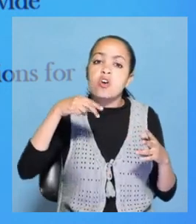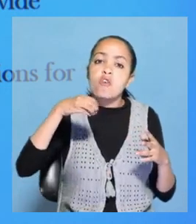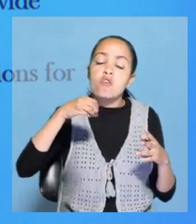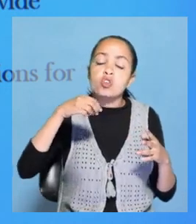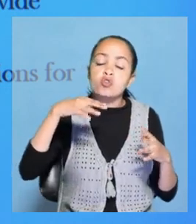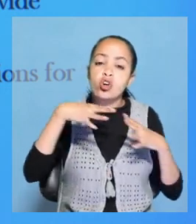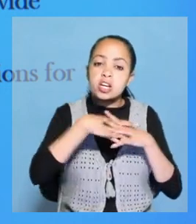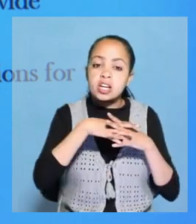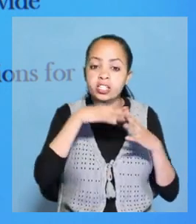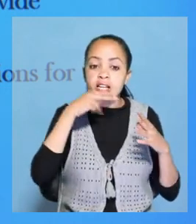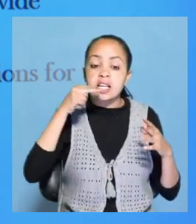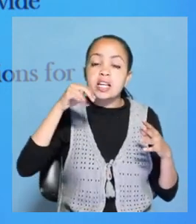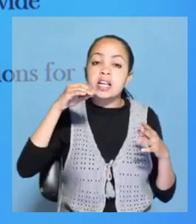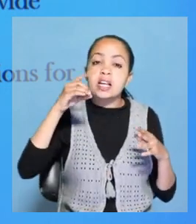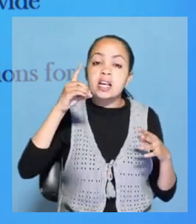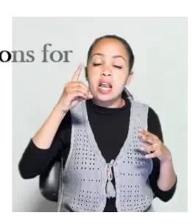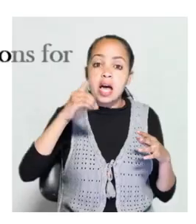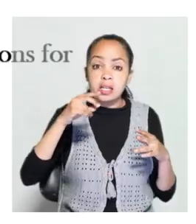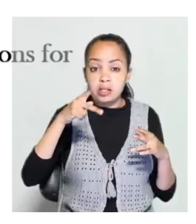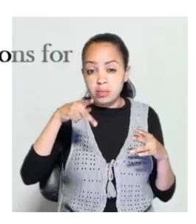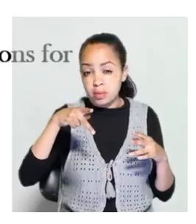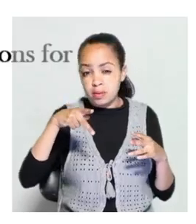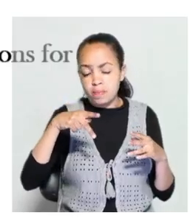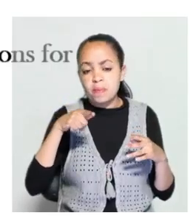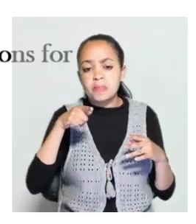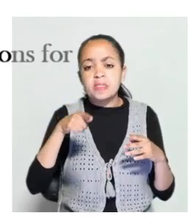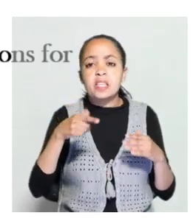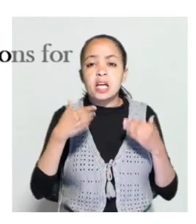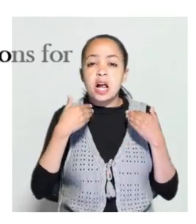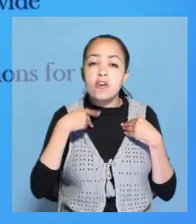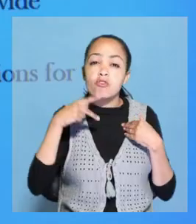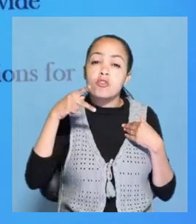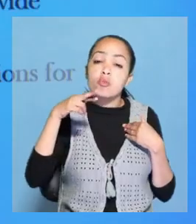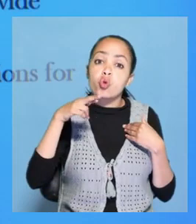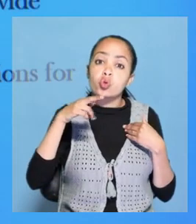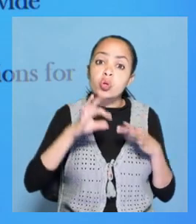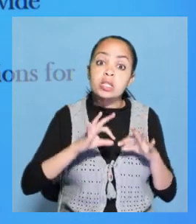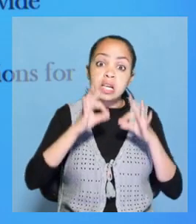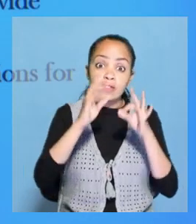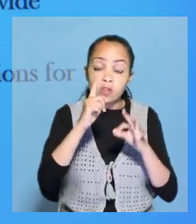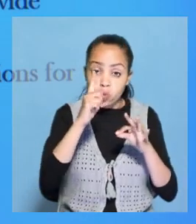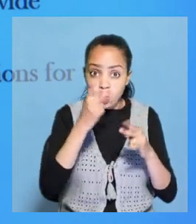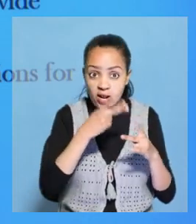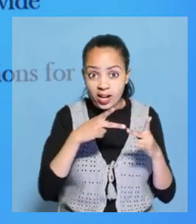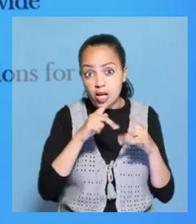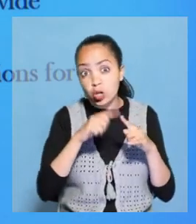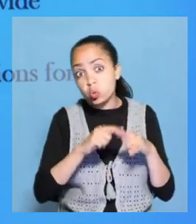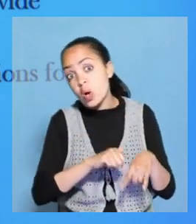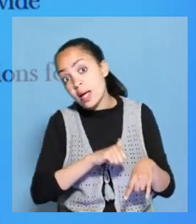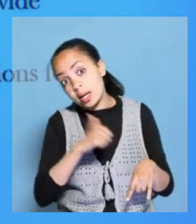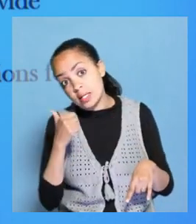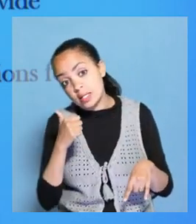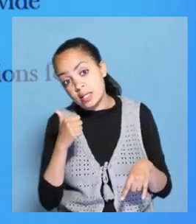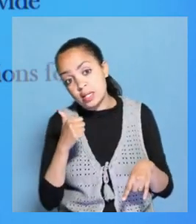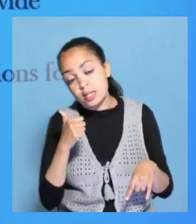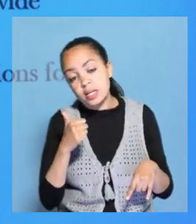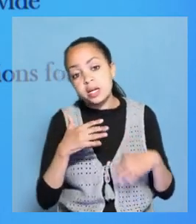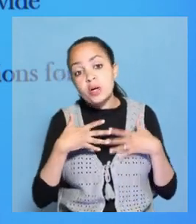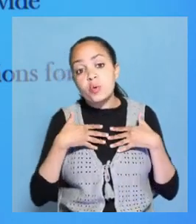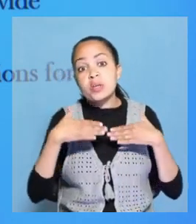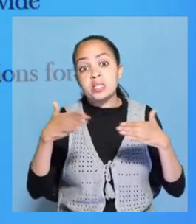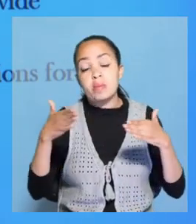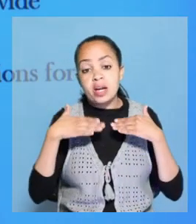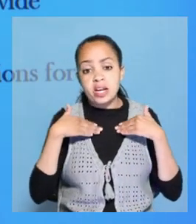is NADP molecule. If we say there is proton transfer from one carrier to another in